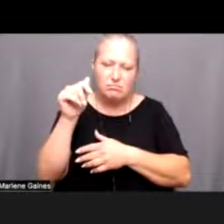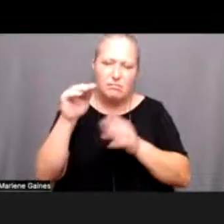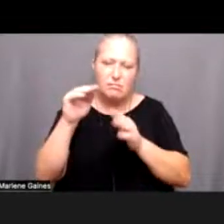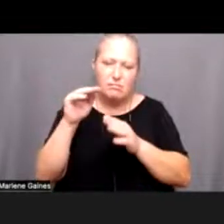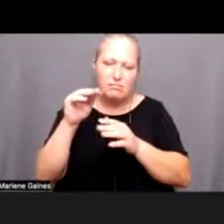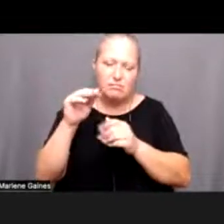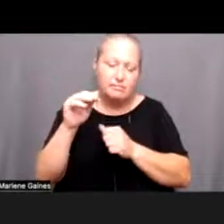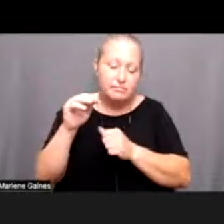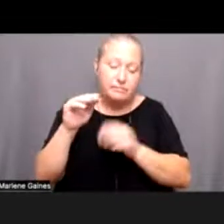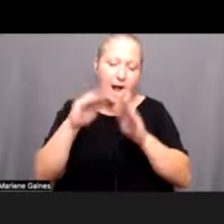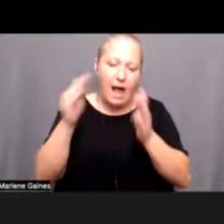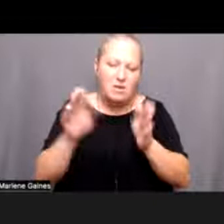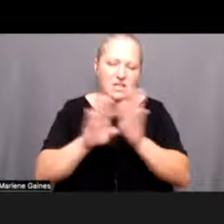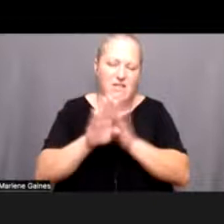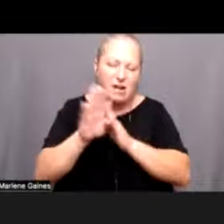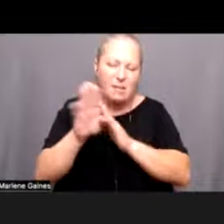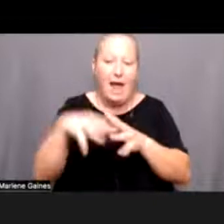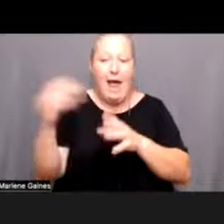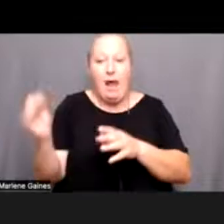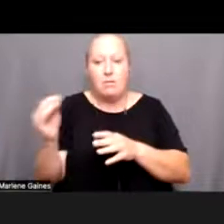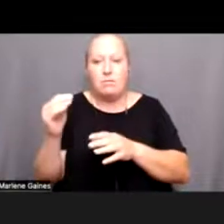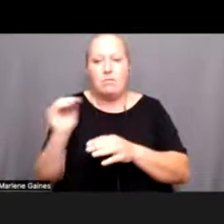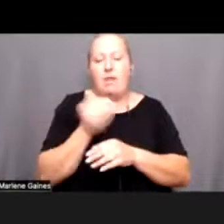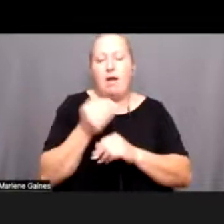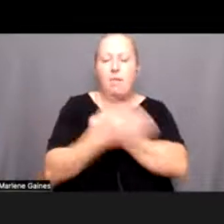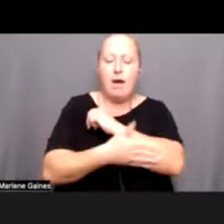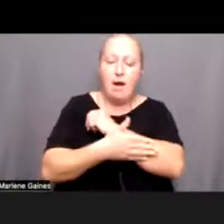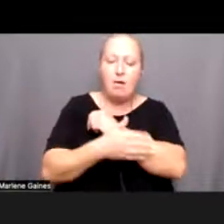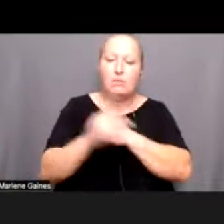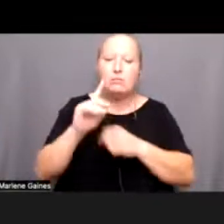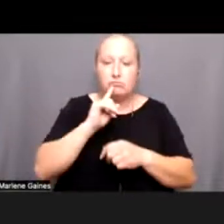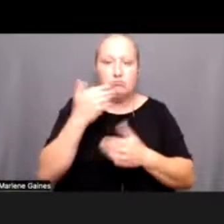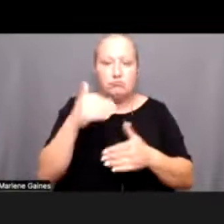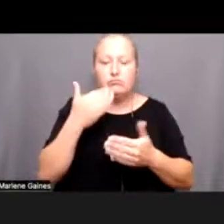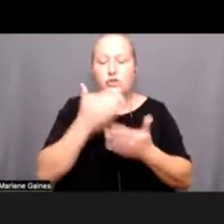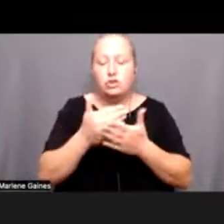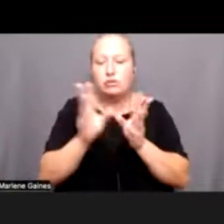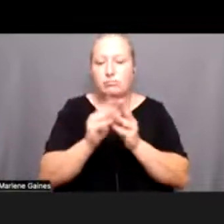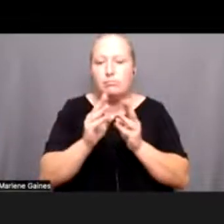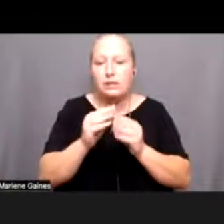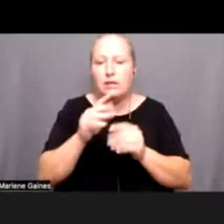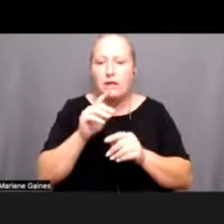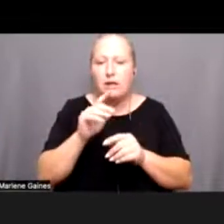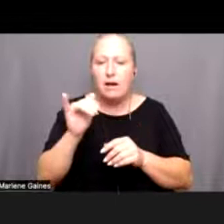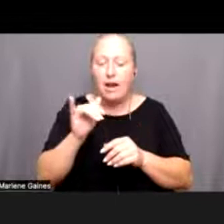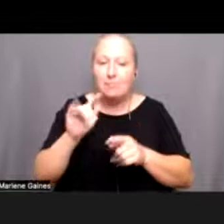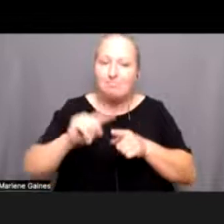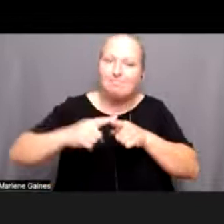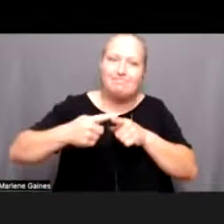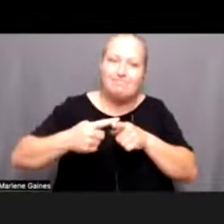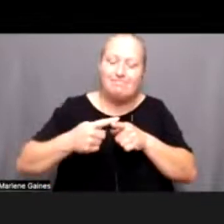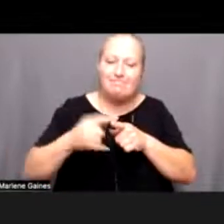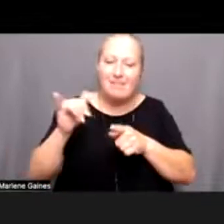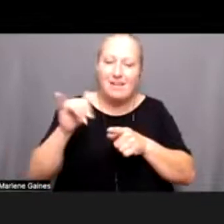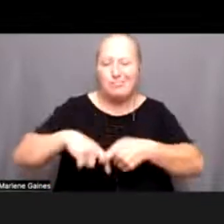housing developments outside of our county. And it was a really good meeting. It was almost like another kickoff because it was sort of been on